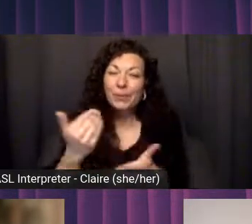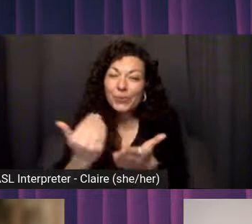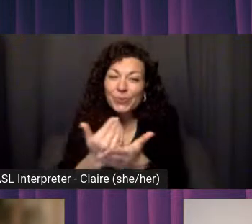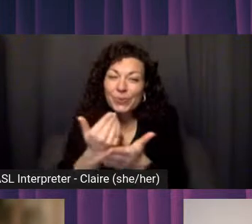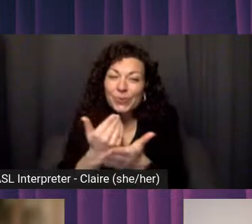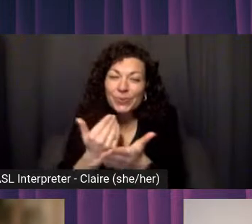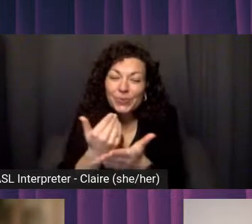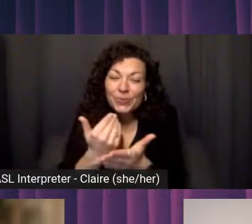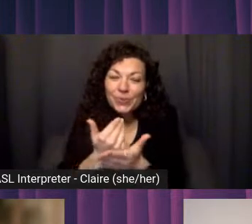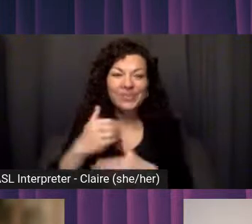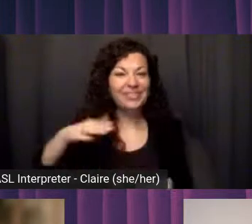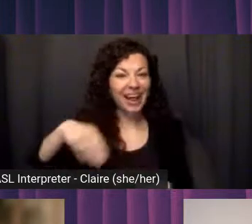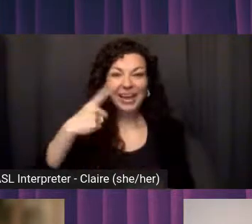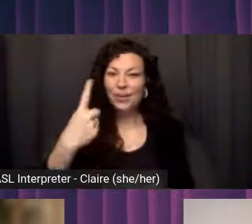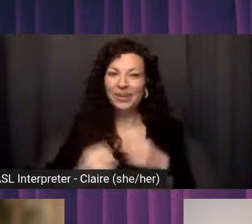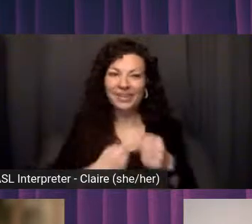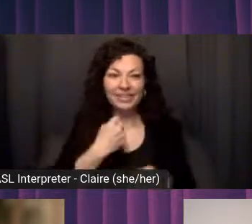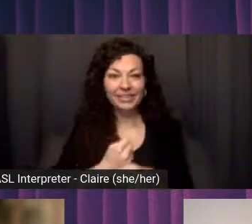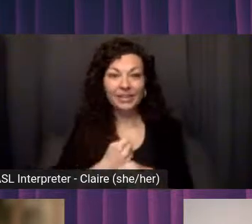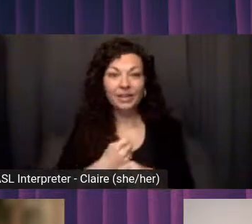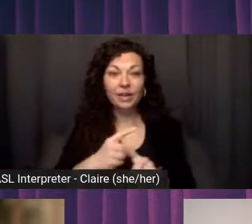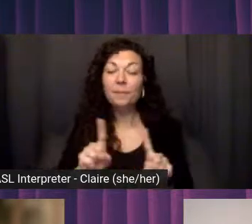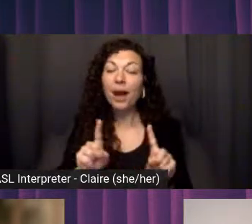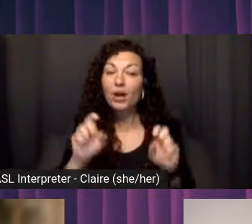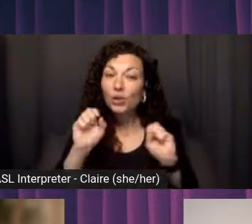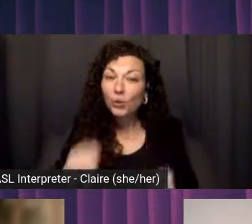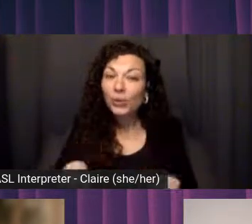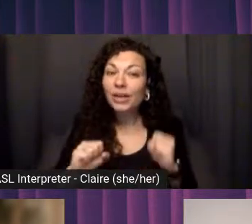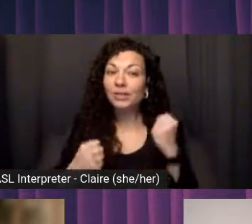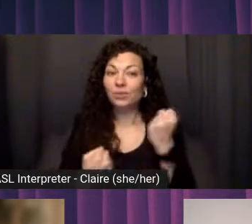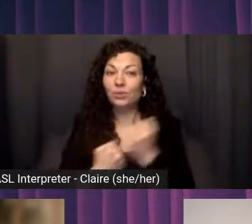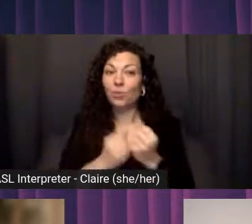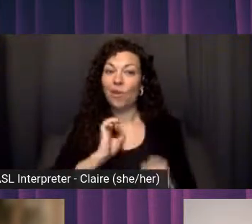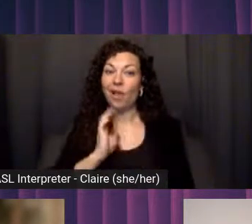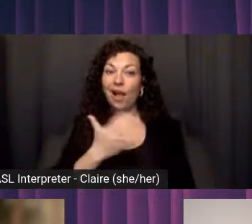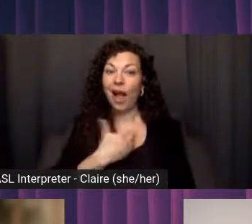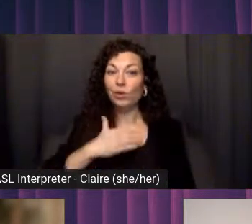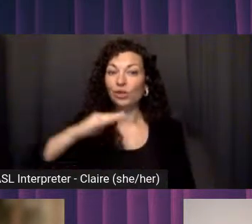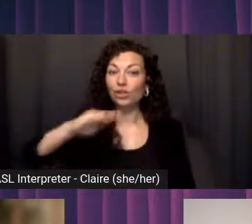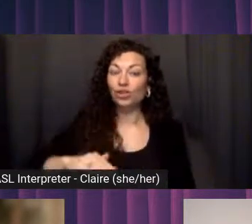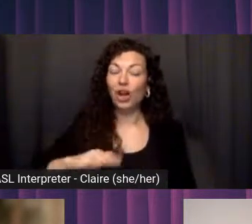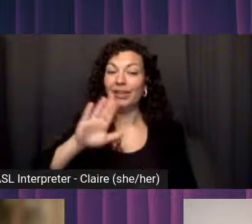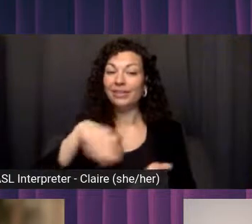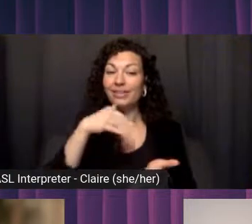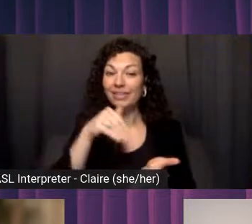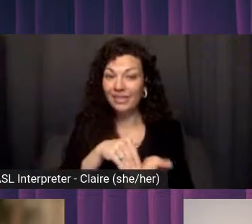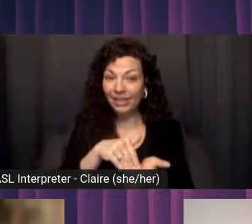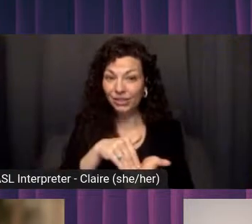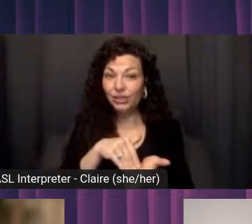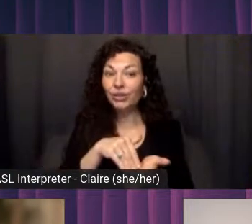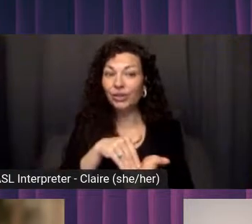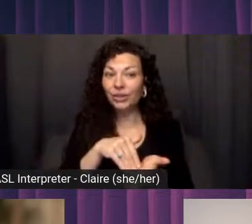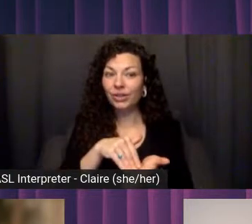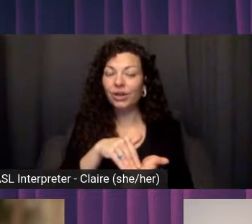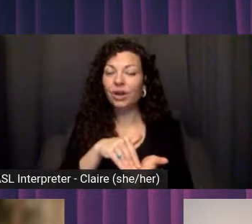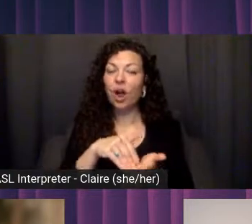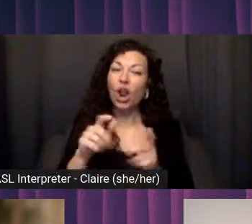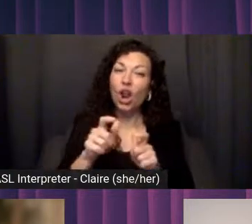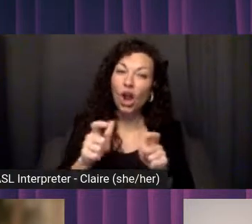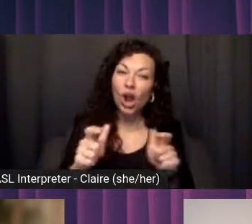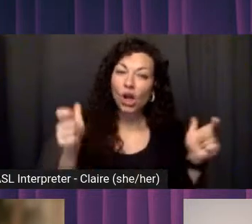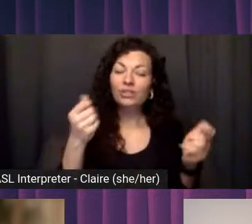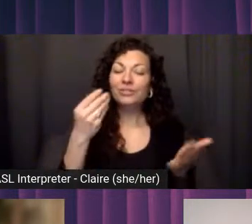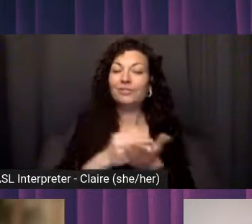But you can support the Child Guidance Center, who we're actually doing our largest fundraiser of the year in May by checking